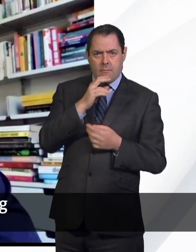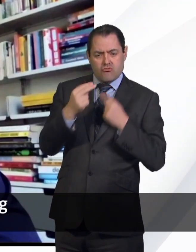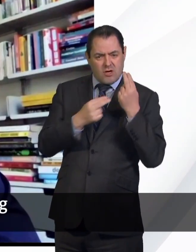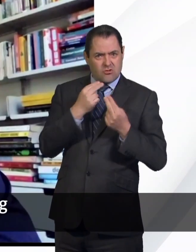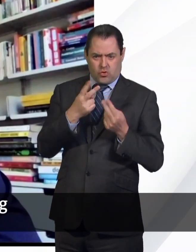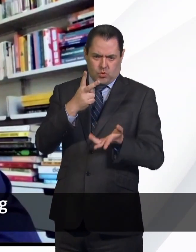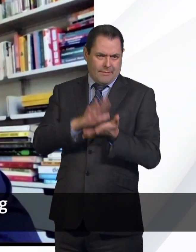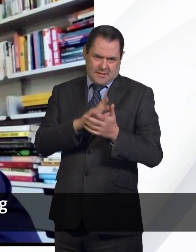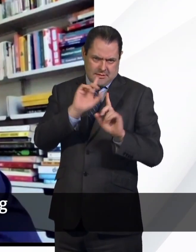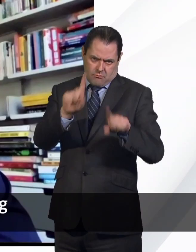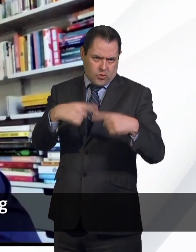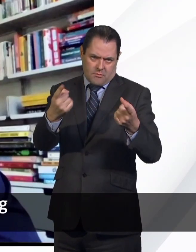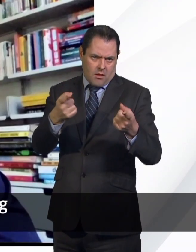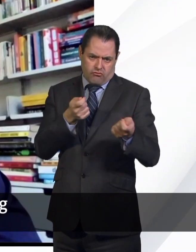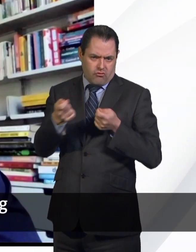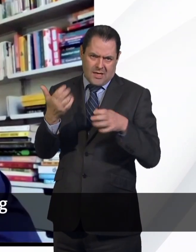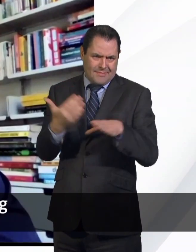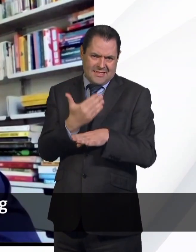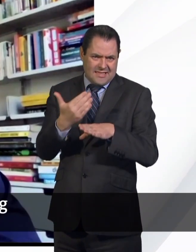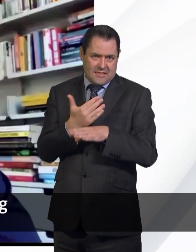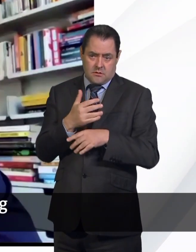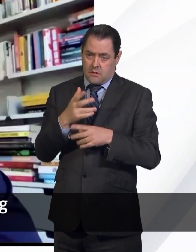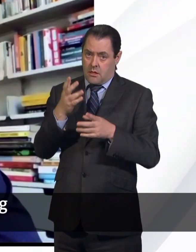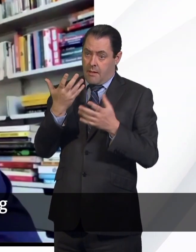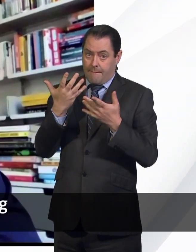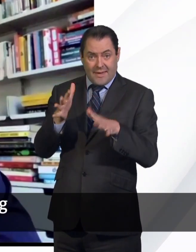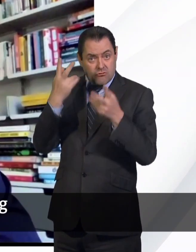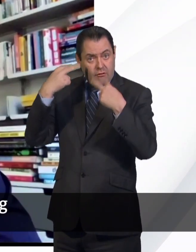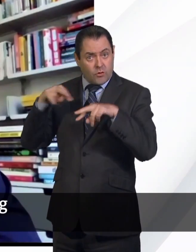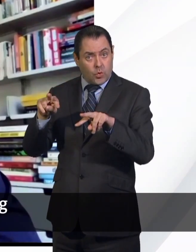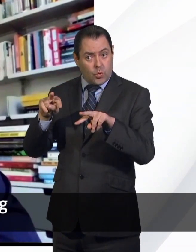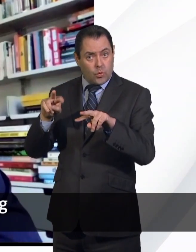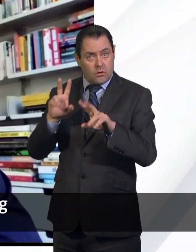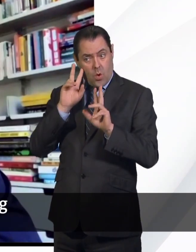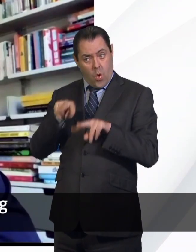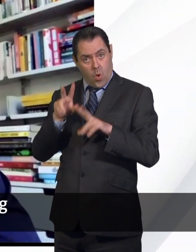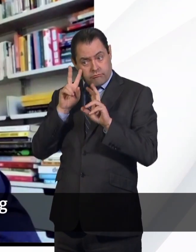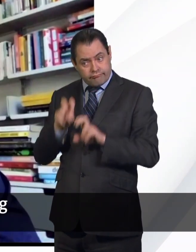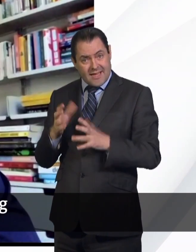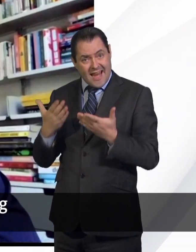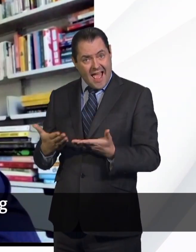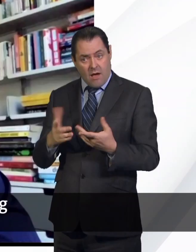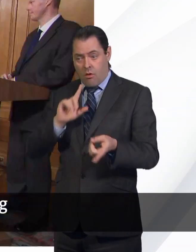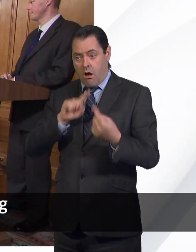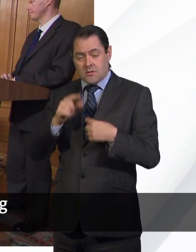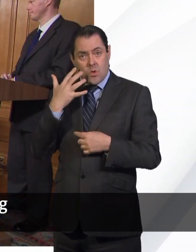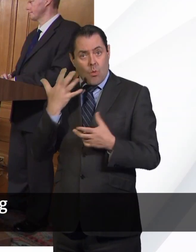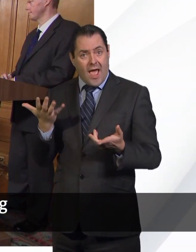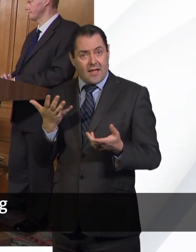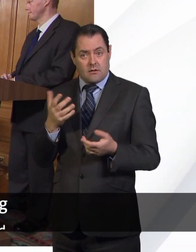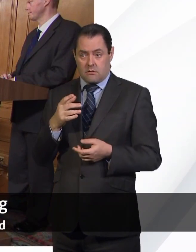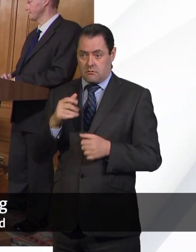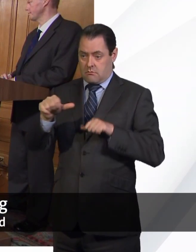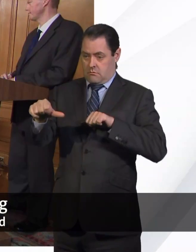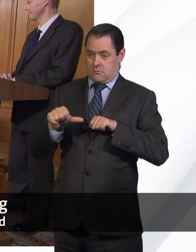2 metres. Is this something that Sir Patrick and Chris Whitty are looking at? When will we know the answer, whether it's safe to go to 1